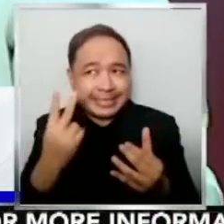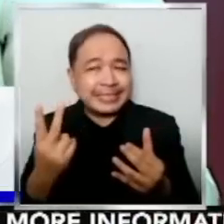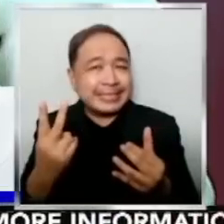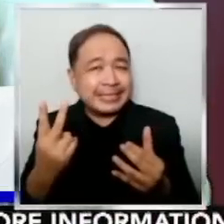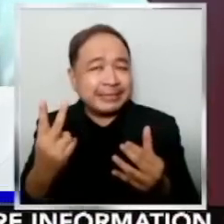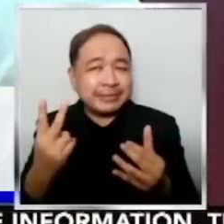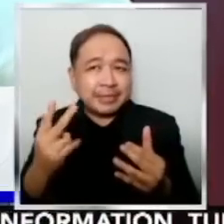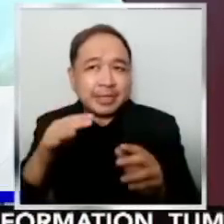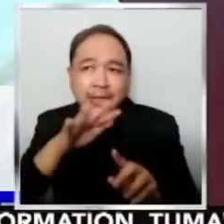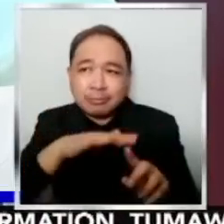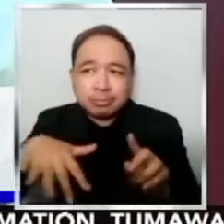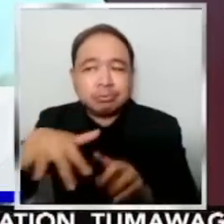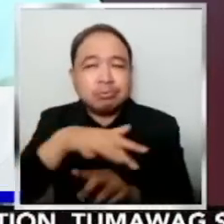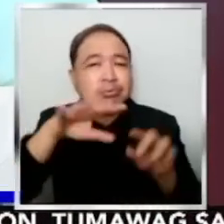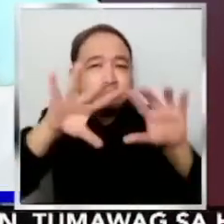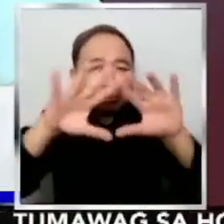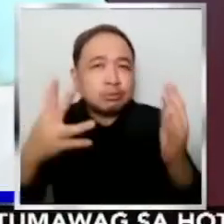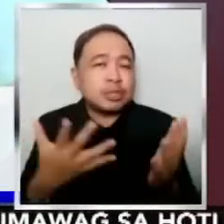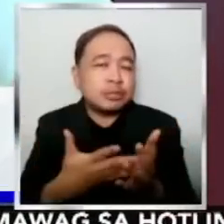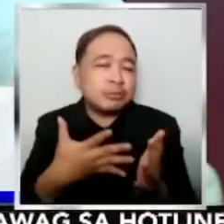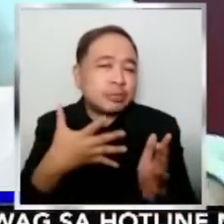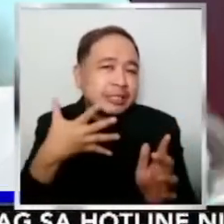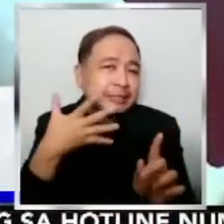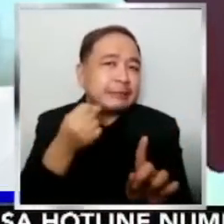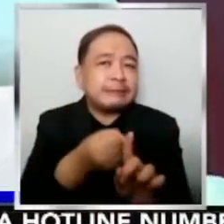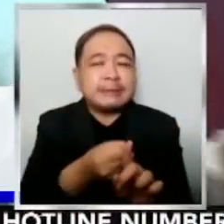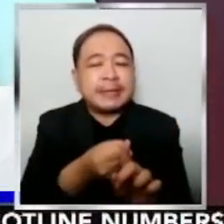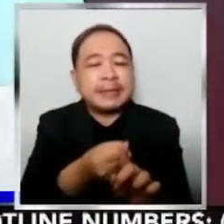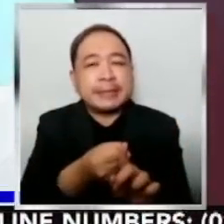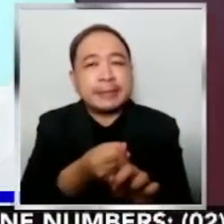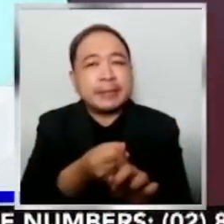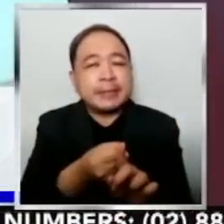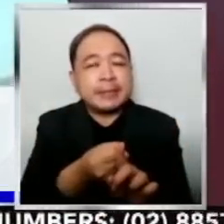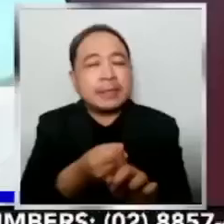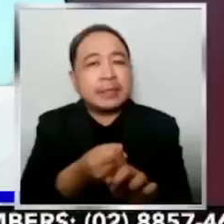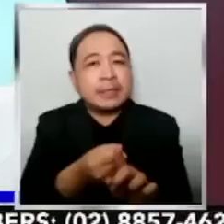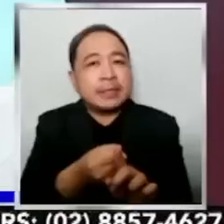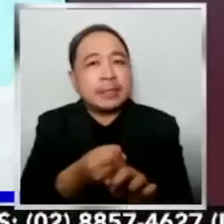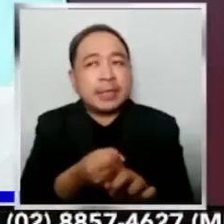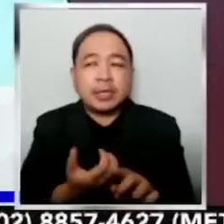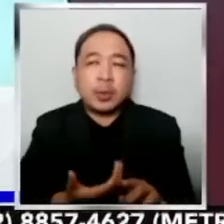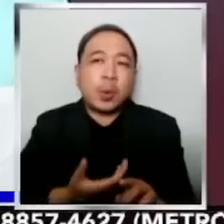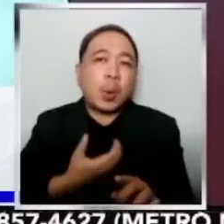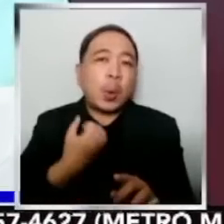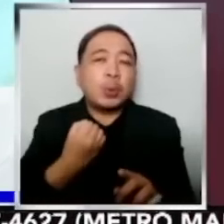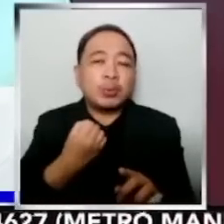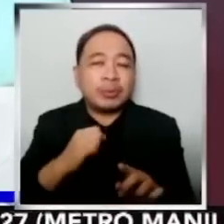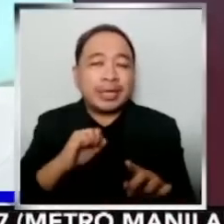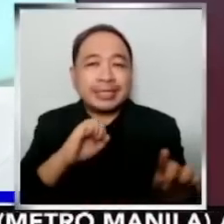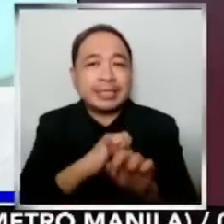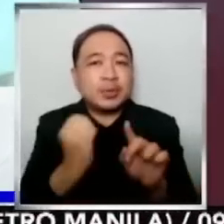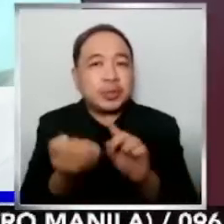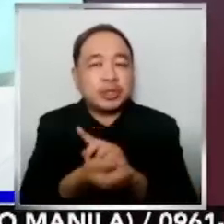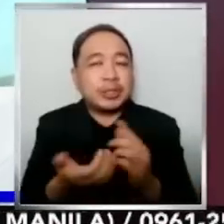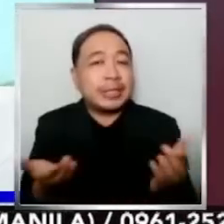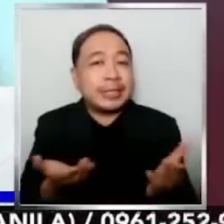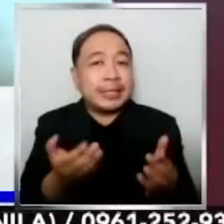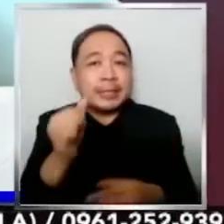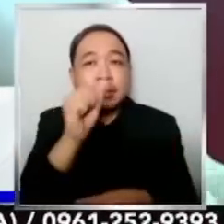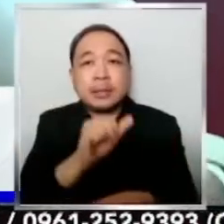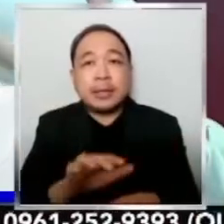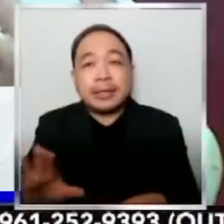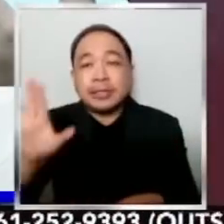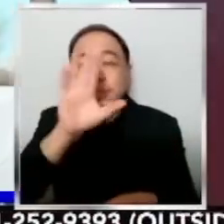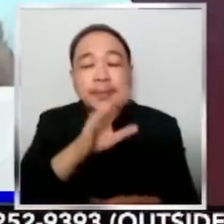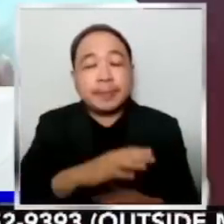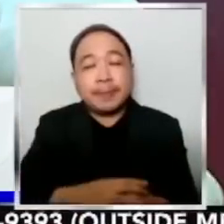world are affecting our own status within the region. And with